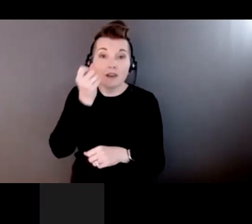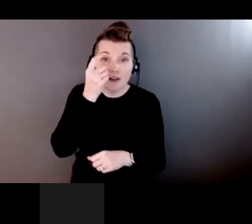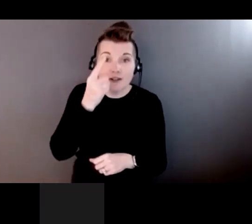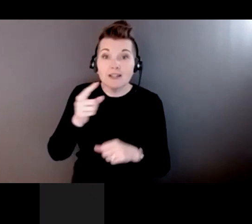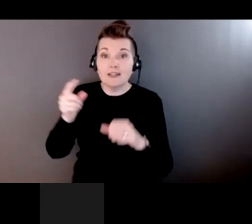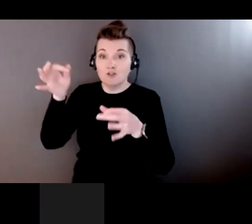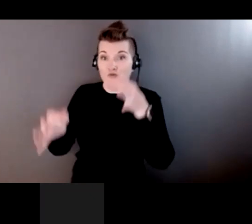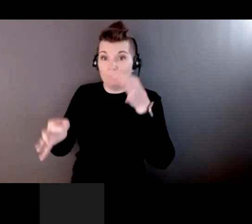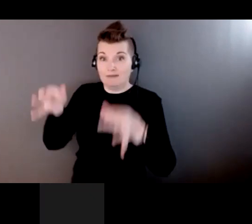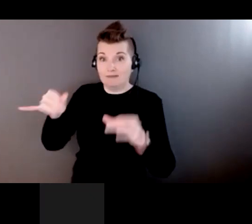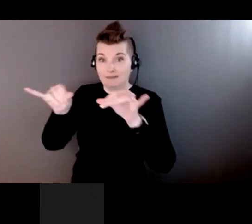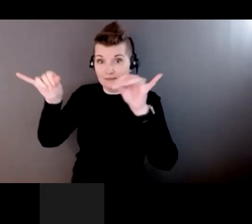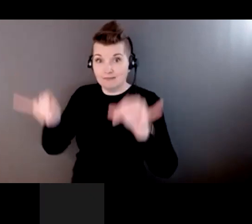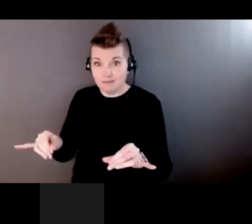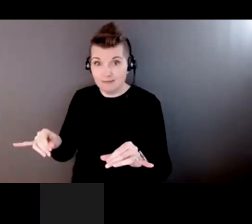system.